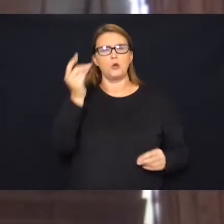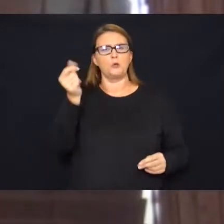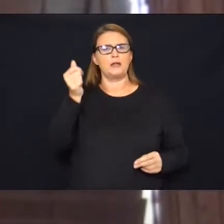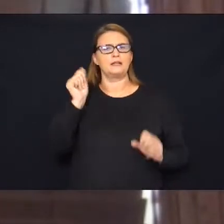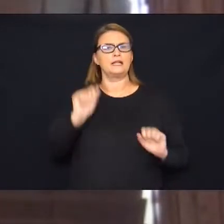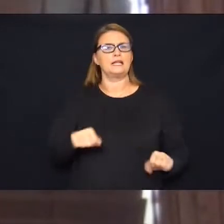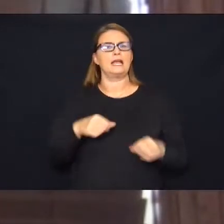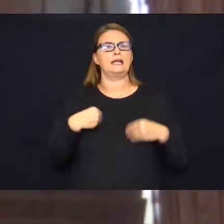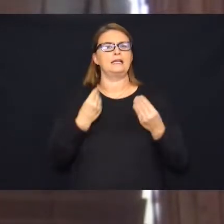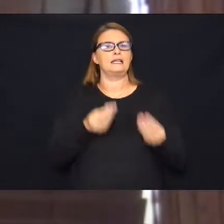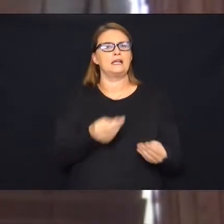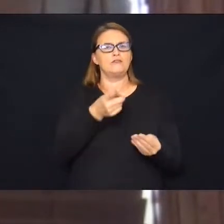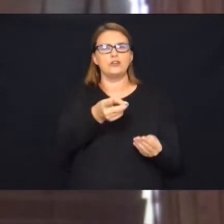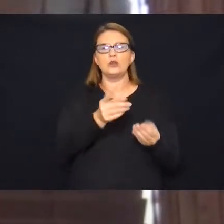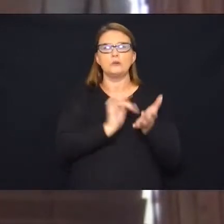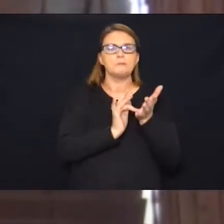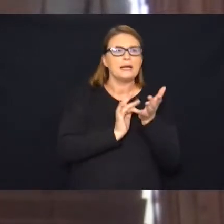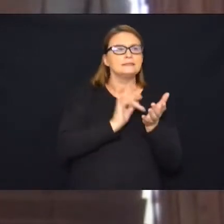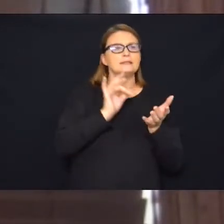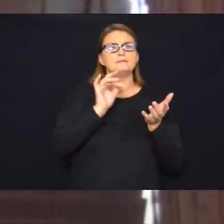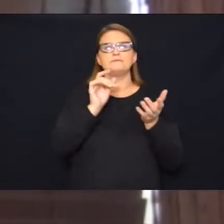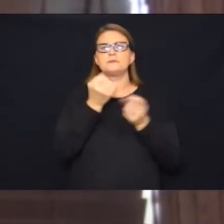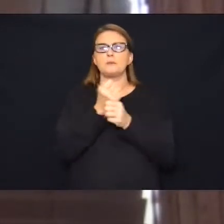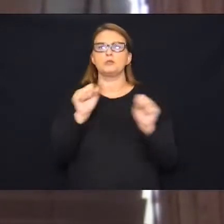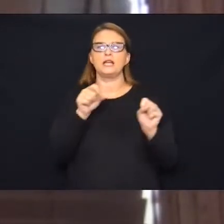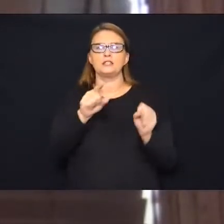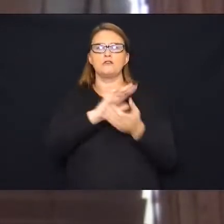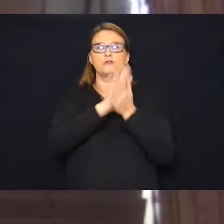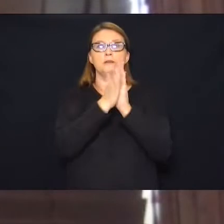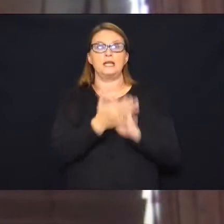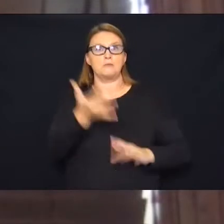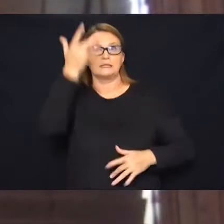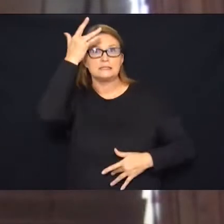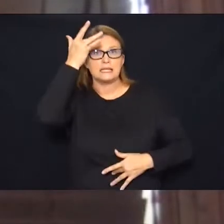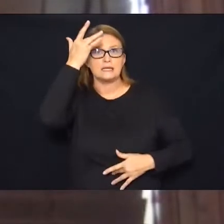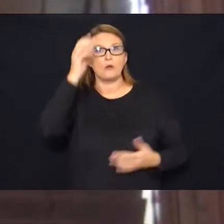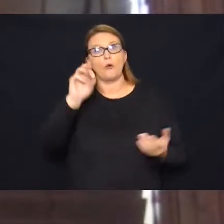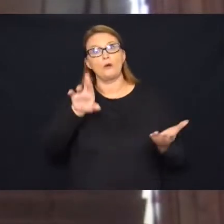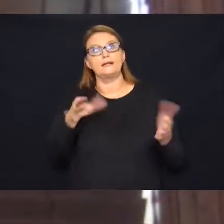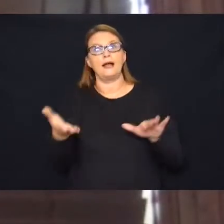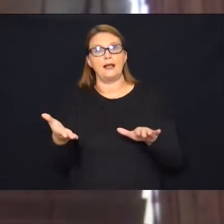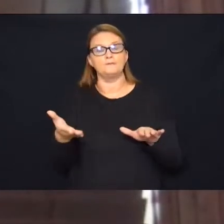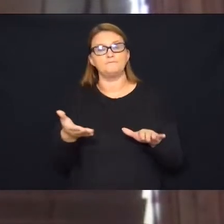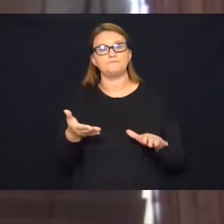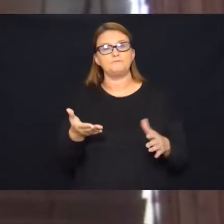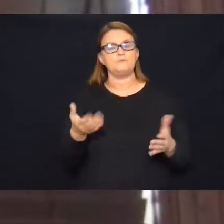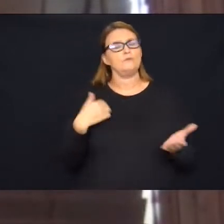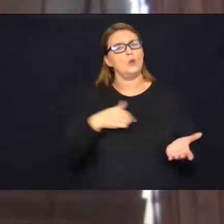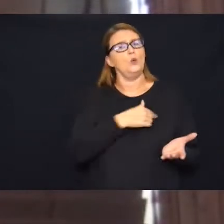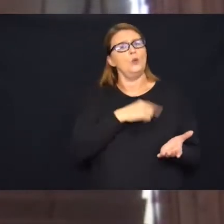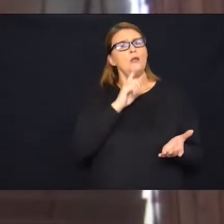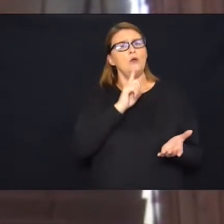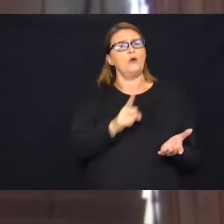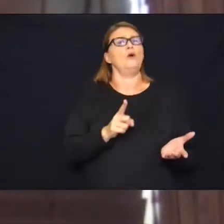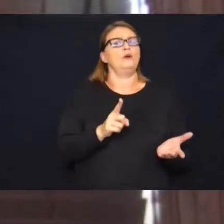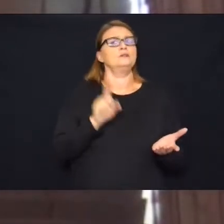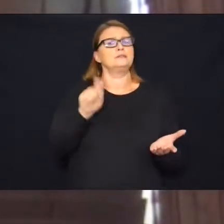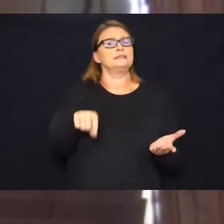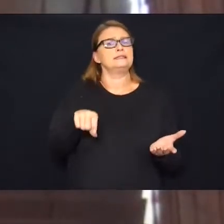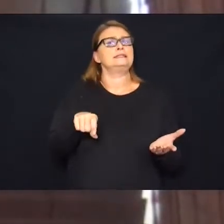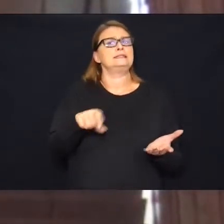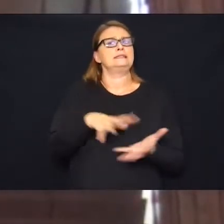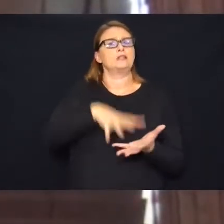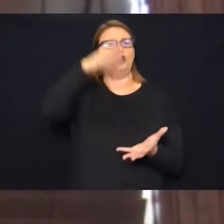look at interventions that may protect you from getting severely ill or dying. But we are going to need to learn